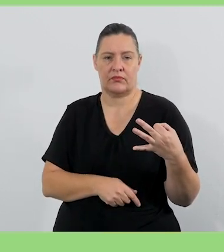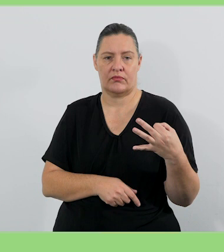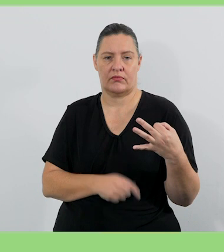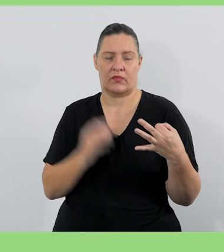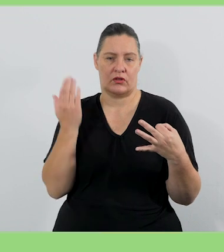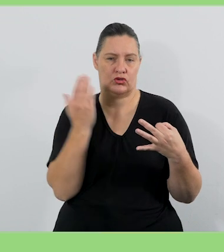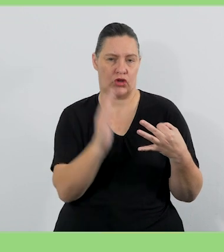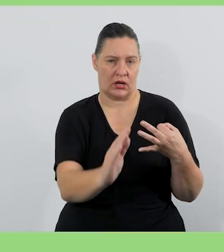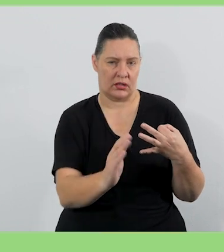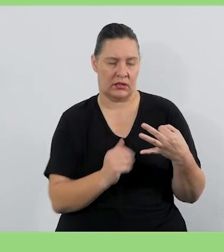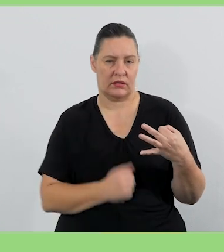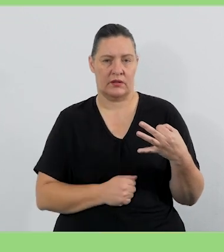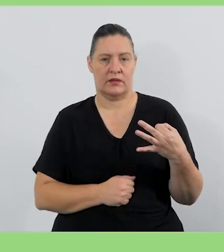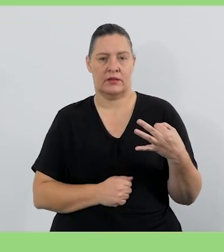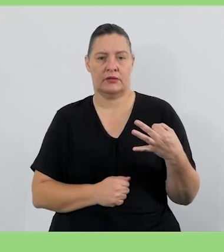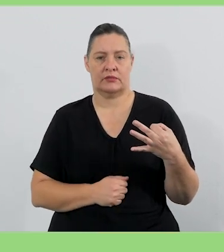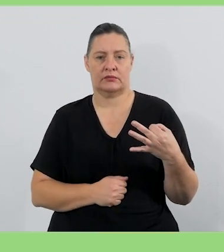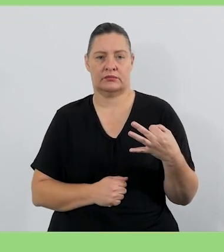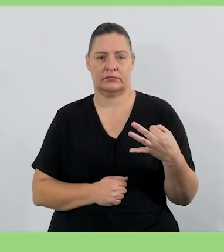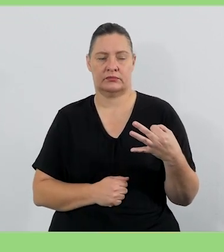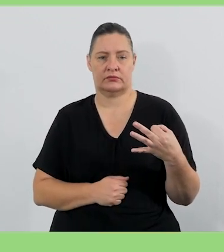Third one is our shark.